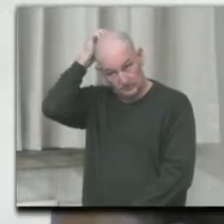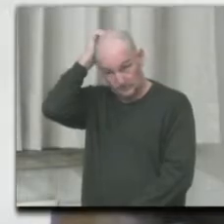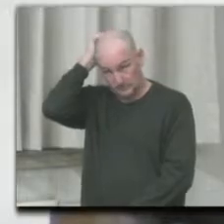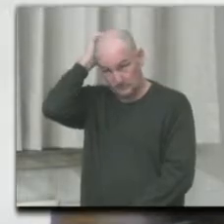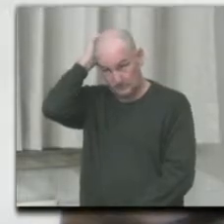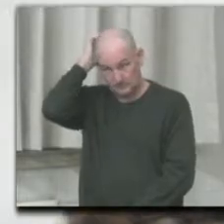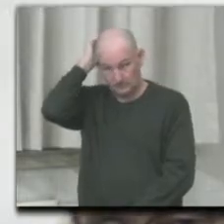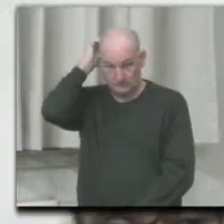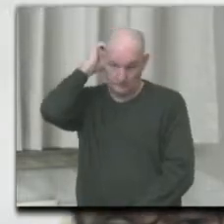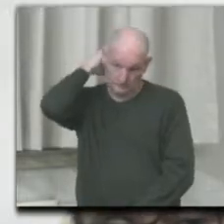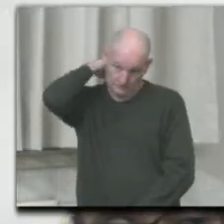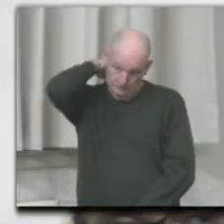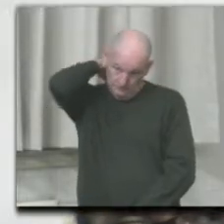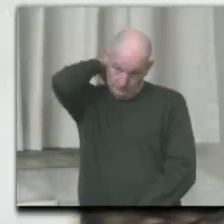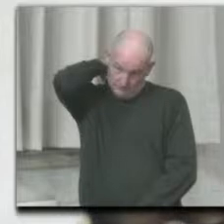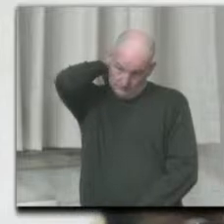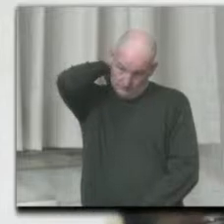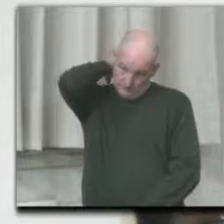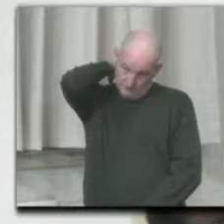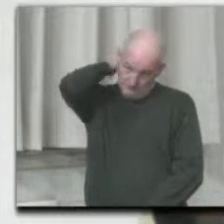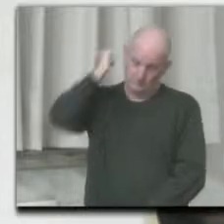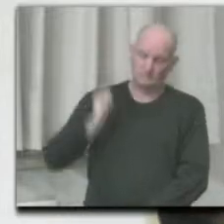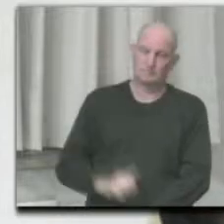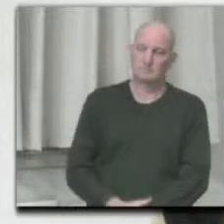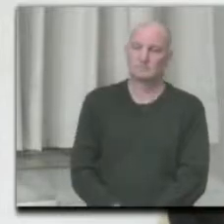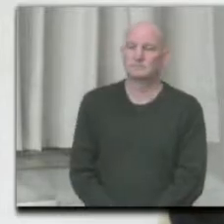All right, give me a second to get adjusted.